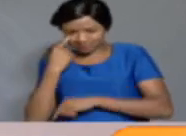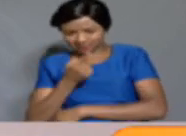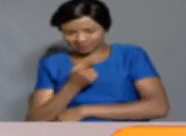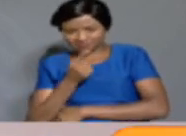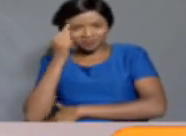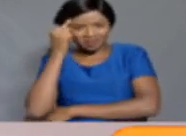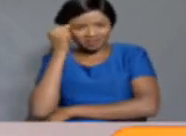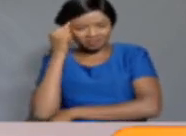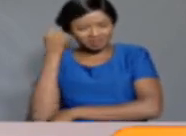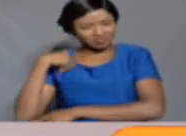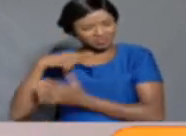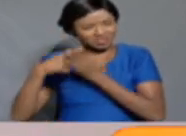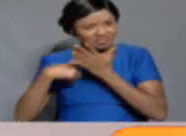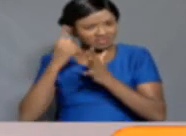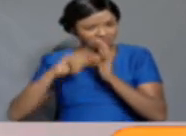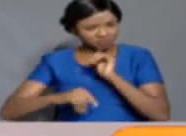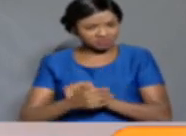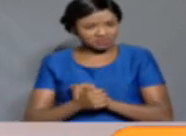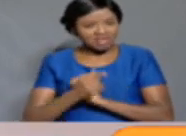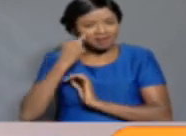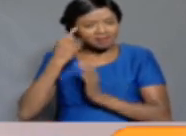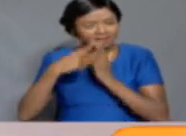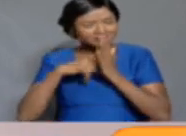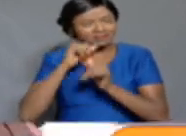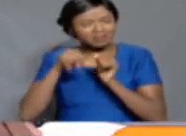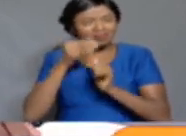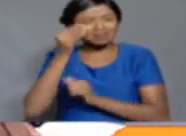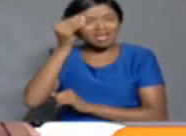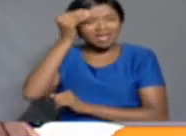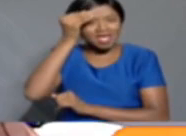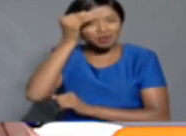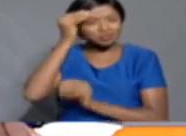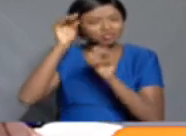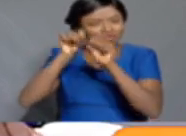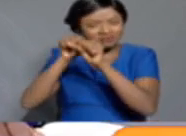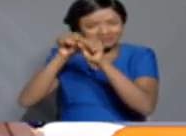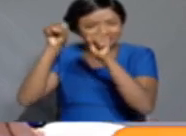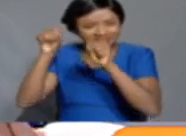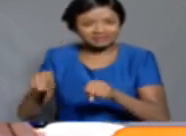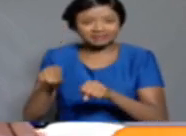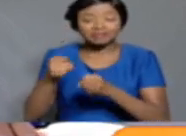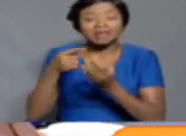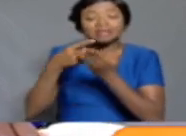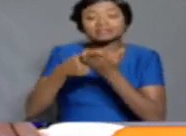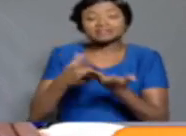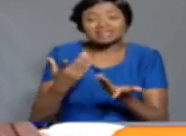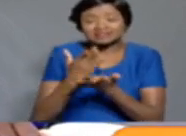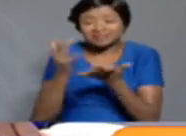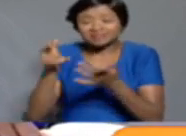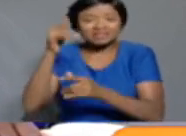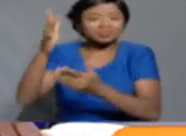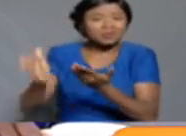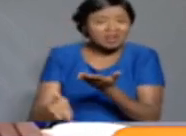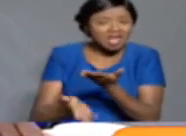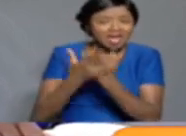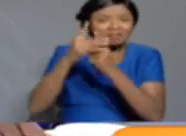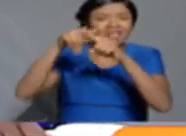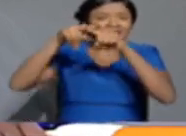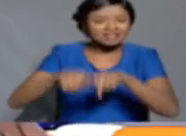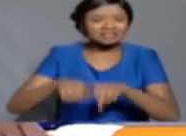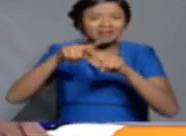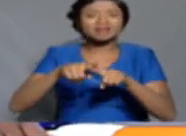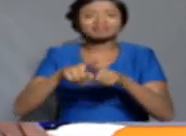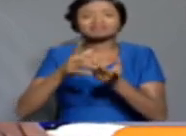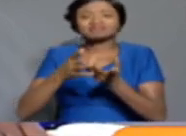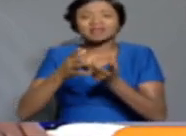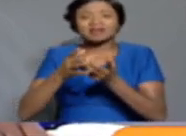are we talking about? We are talking about an education system. We are talking about something that is going to determine the kind of people come out